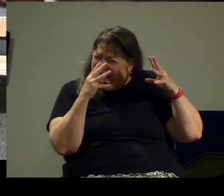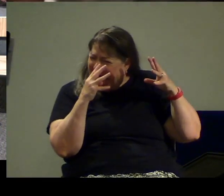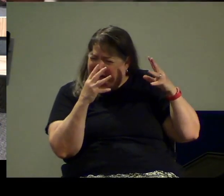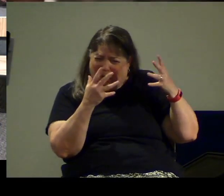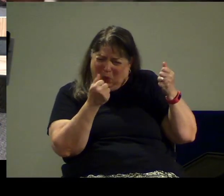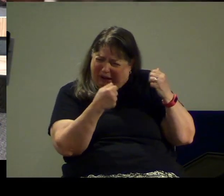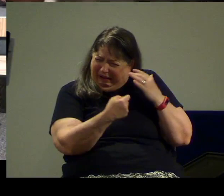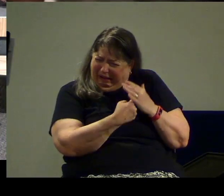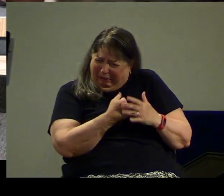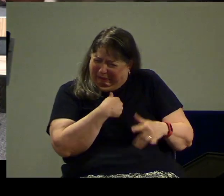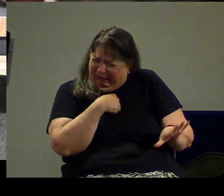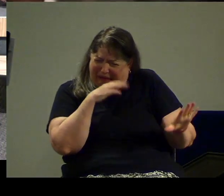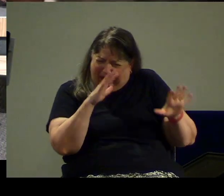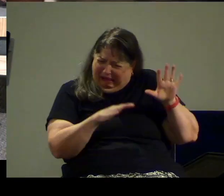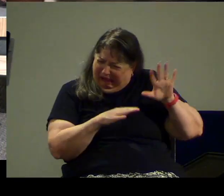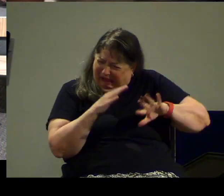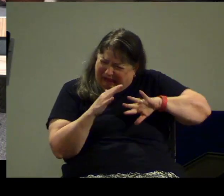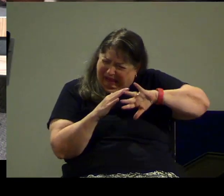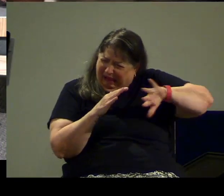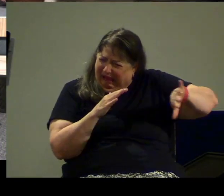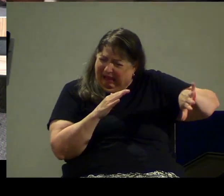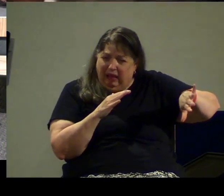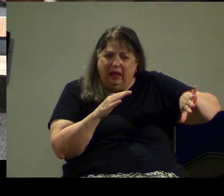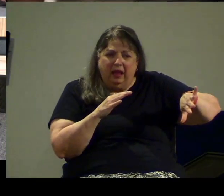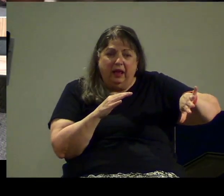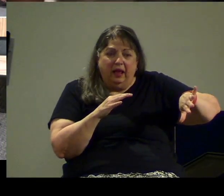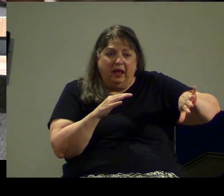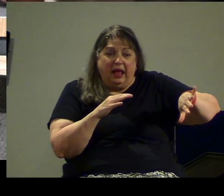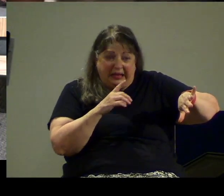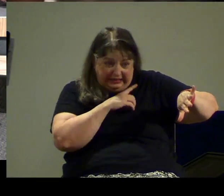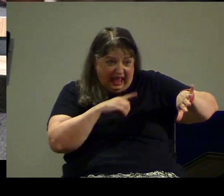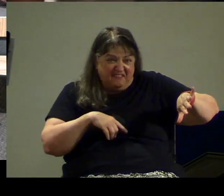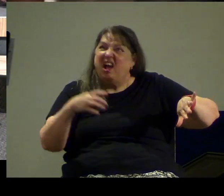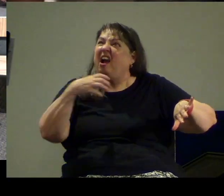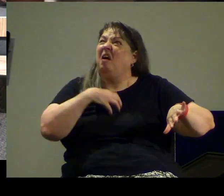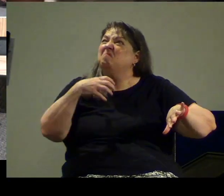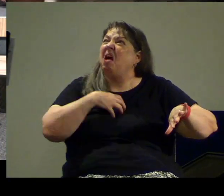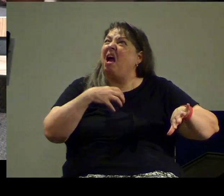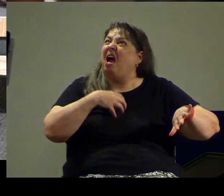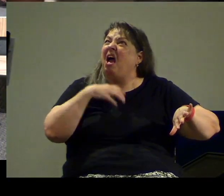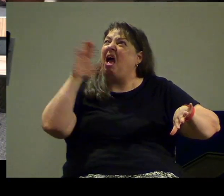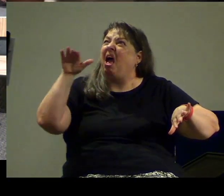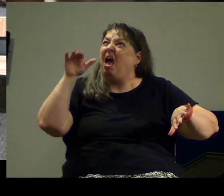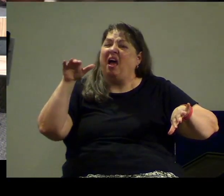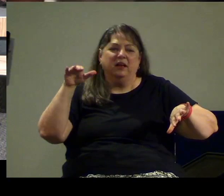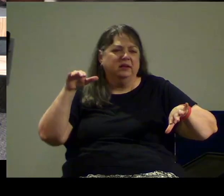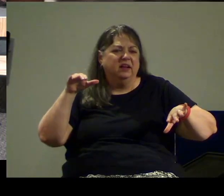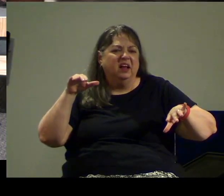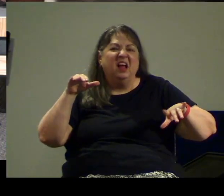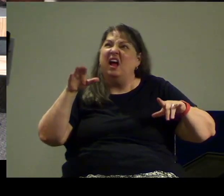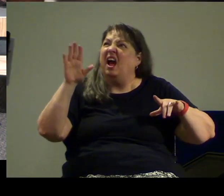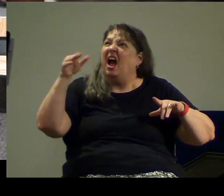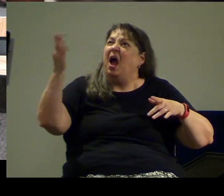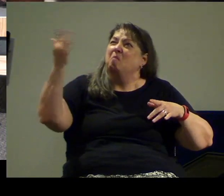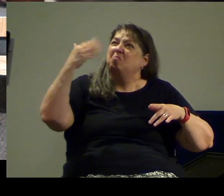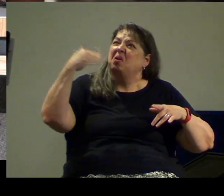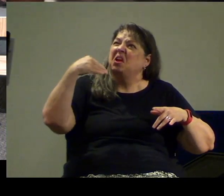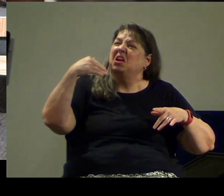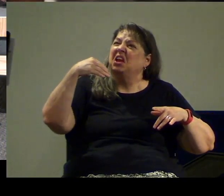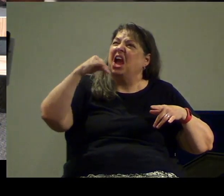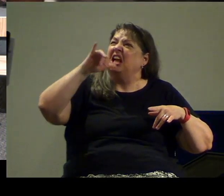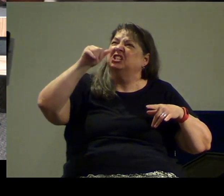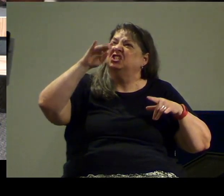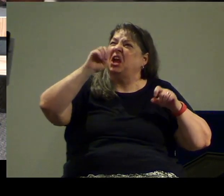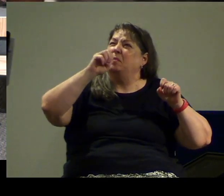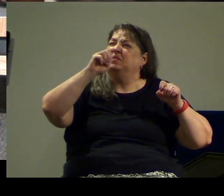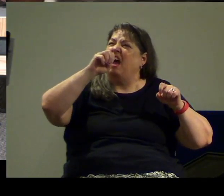do him in. And David doesn't say, Lord, bring, like, who was it, James and John? Bring down fire and